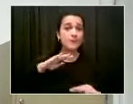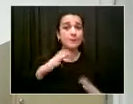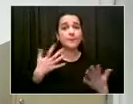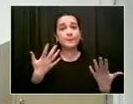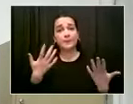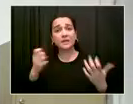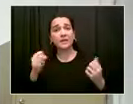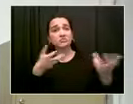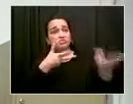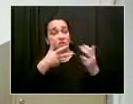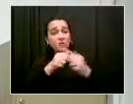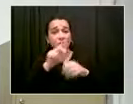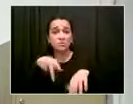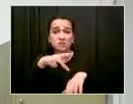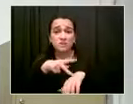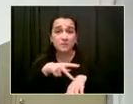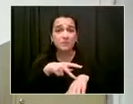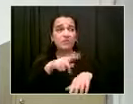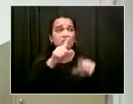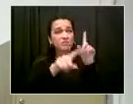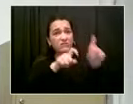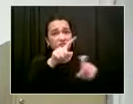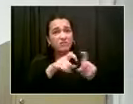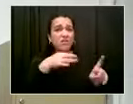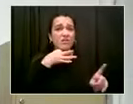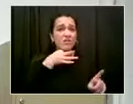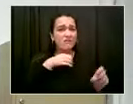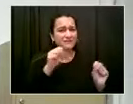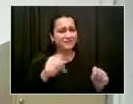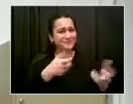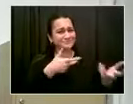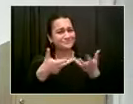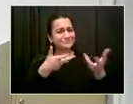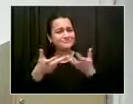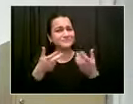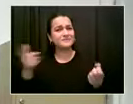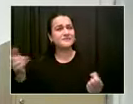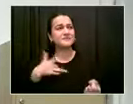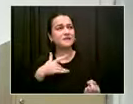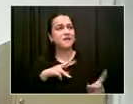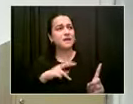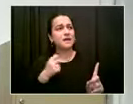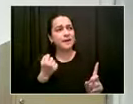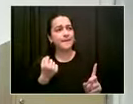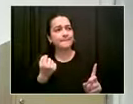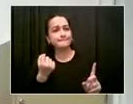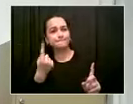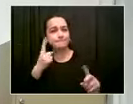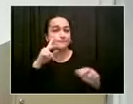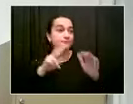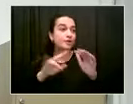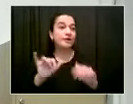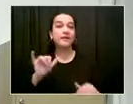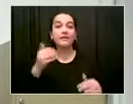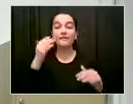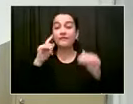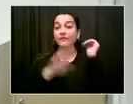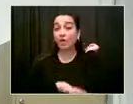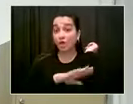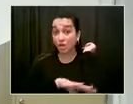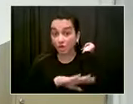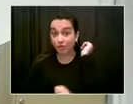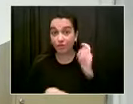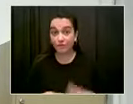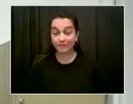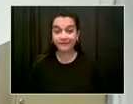of the matter is who the parents want to hear from is directly from their principals about what their school is going to look like in September. And we are, you